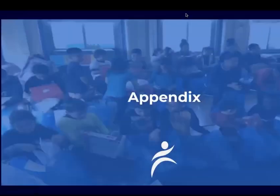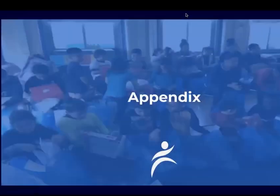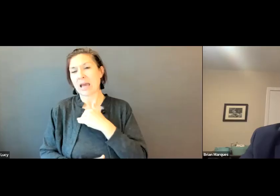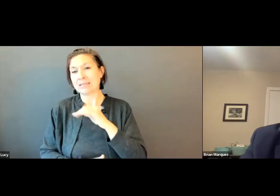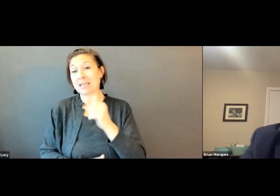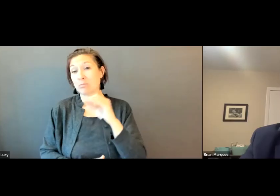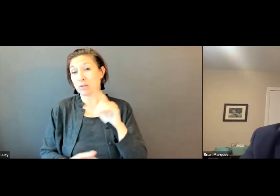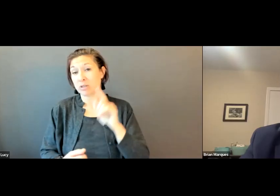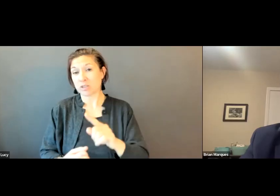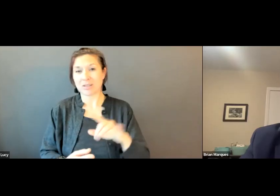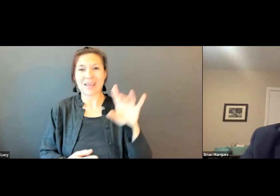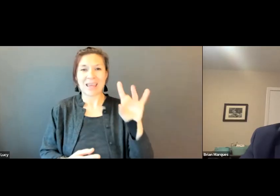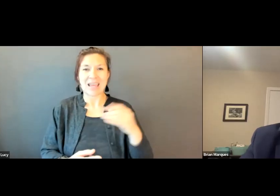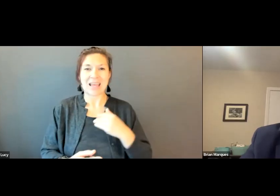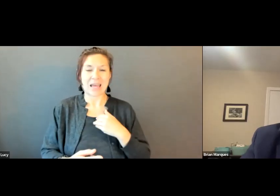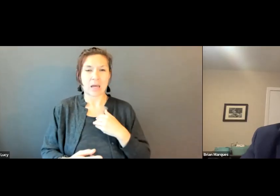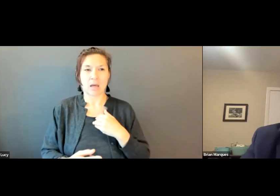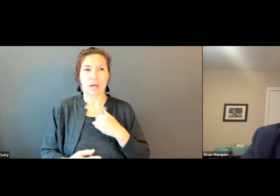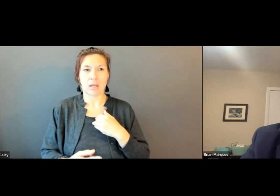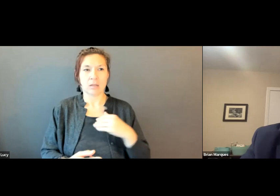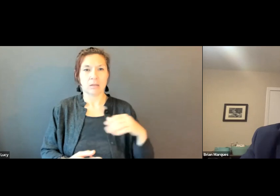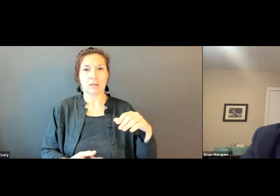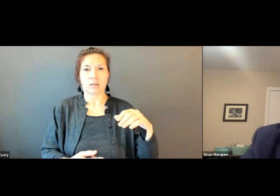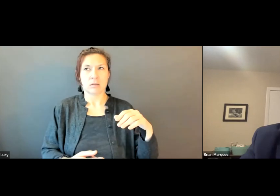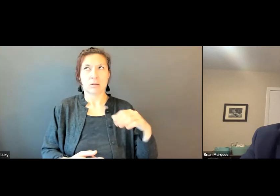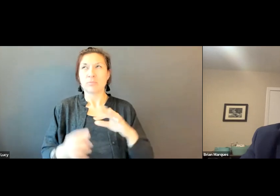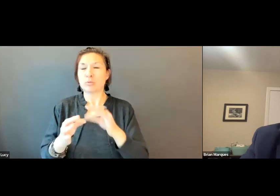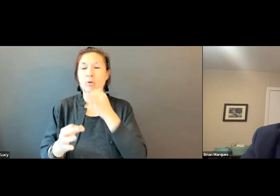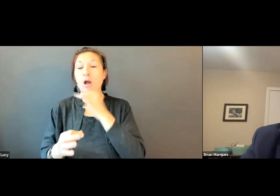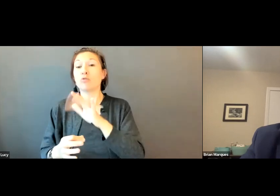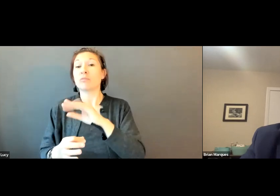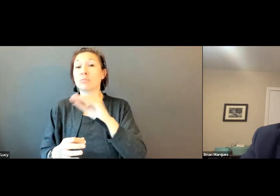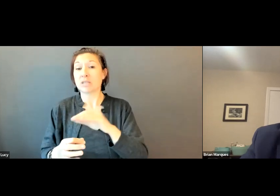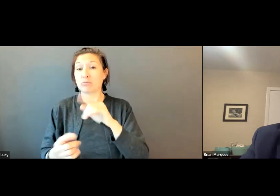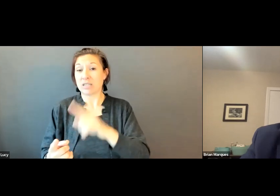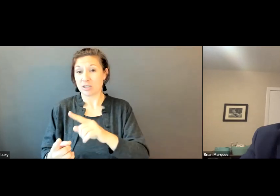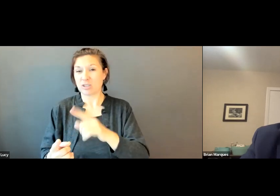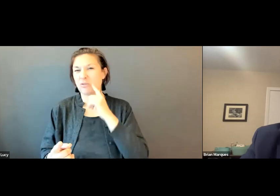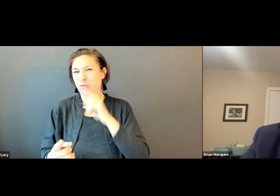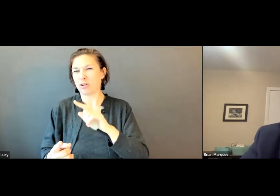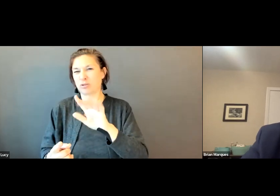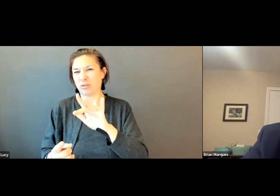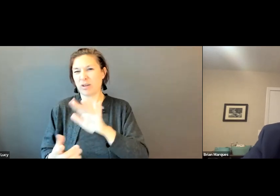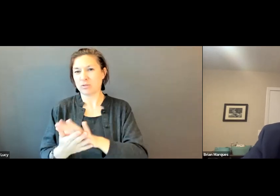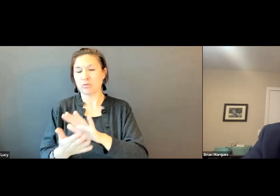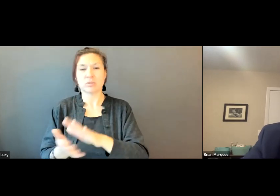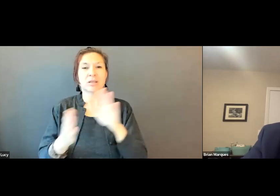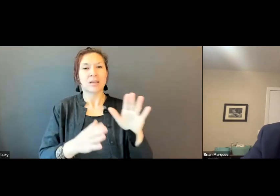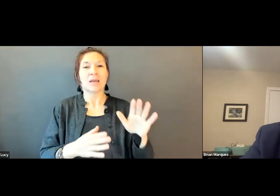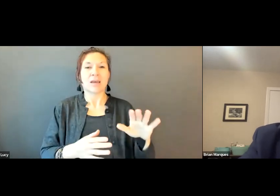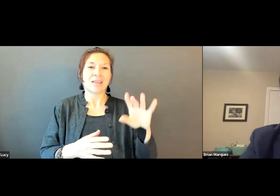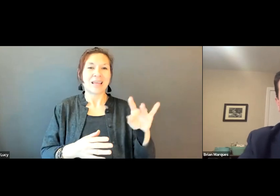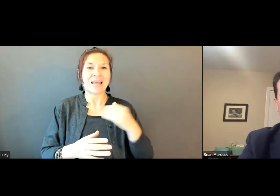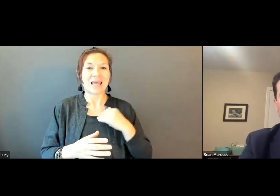with that I will turn it back to chair Robinson and allow any questions that there might